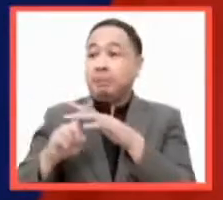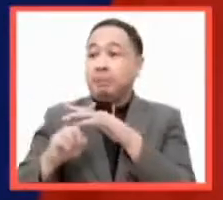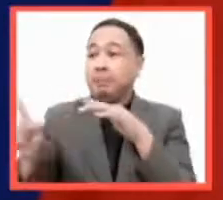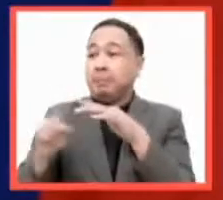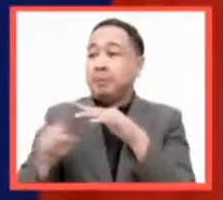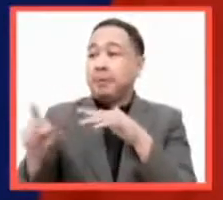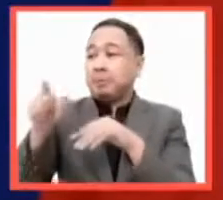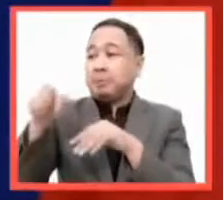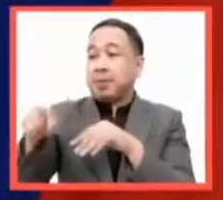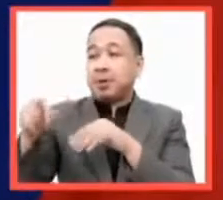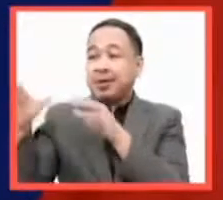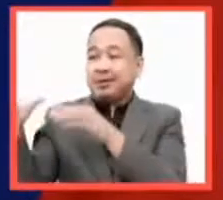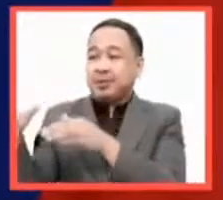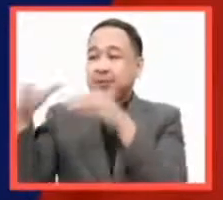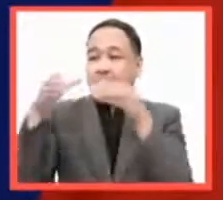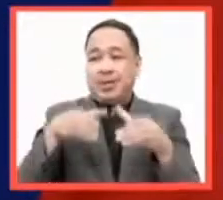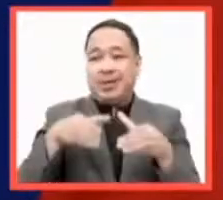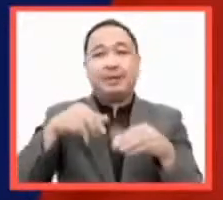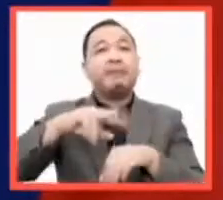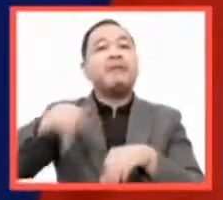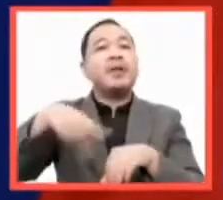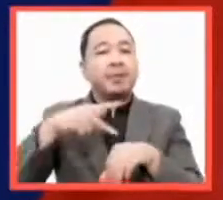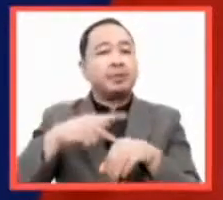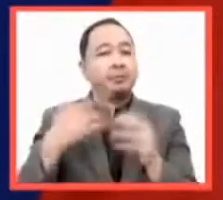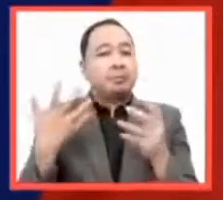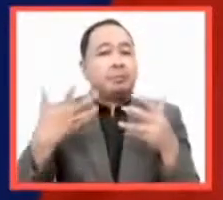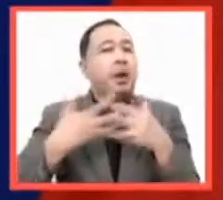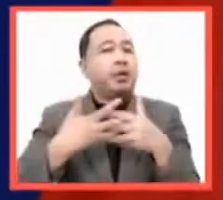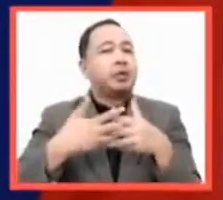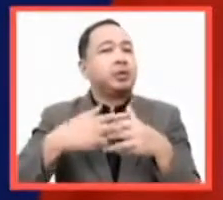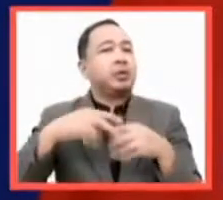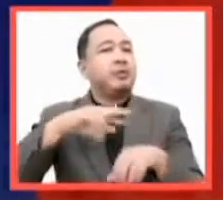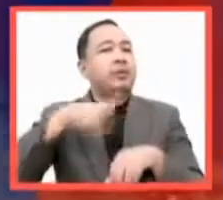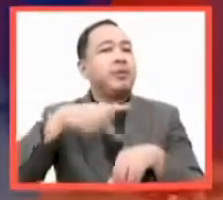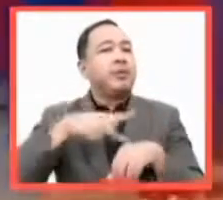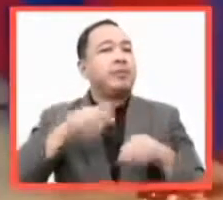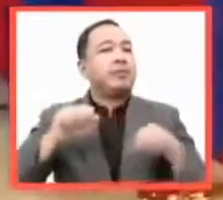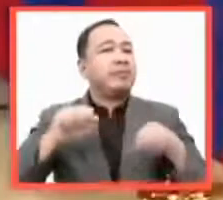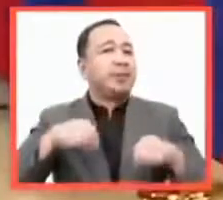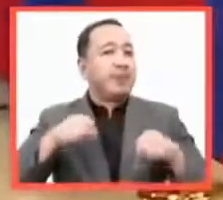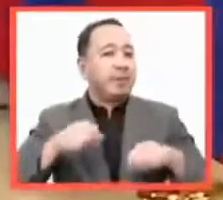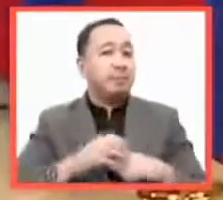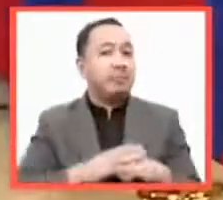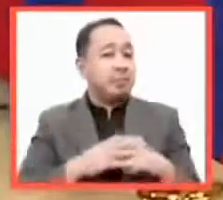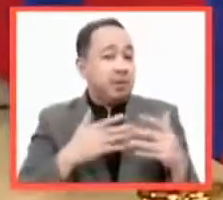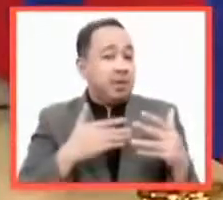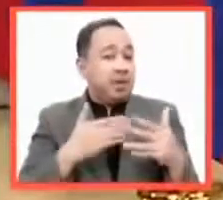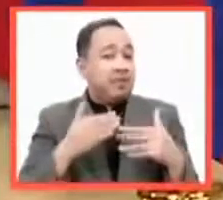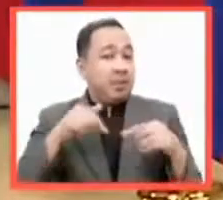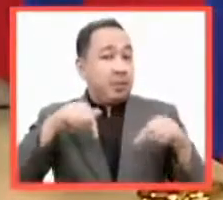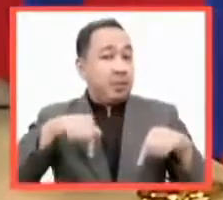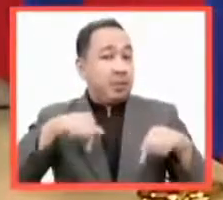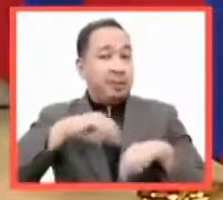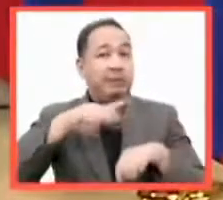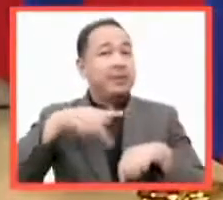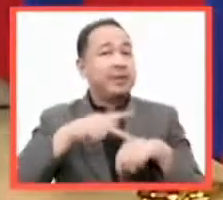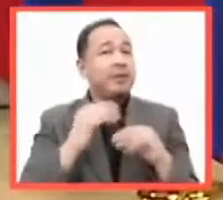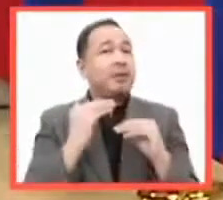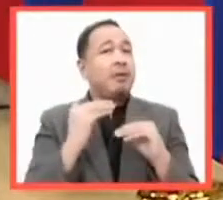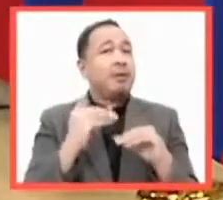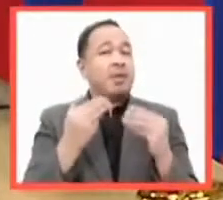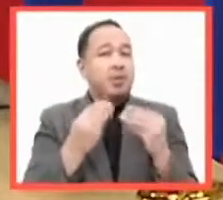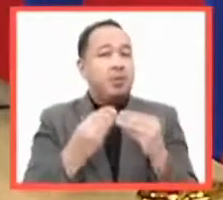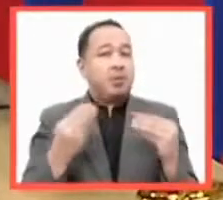of Rohingyas consistent with our capacities. The Philippines has limited